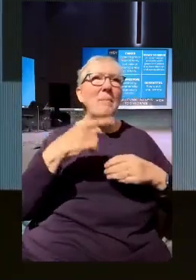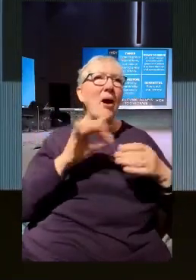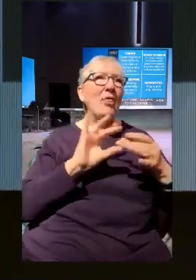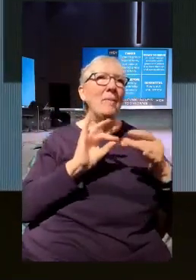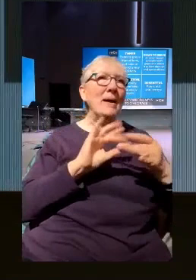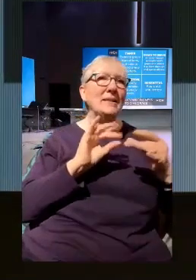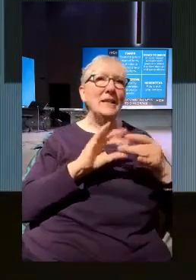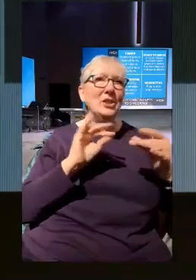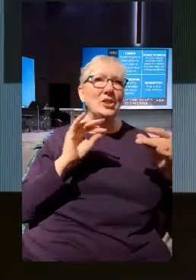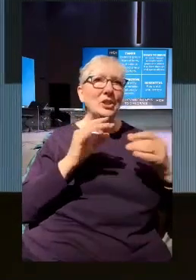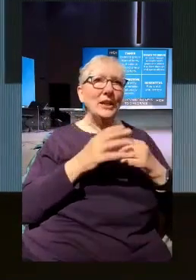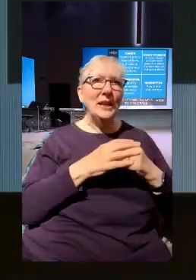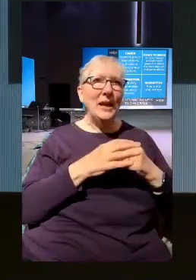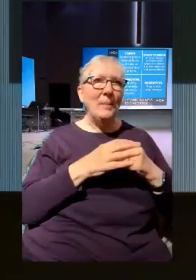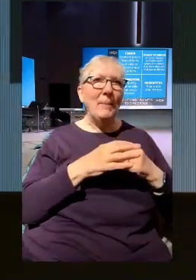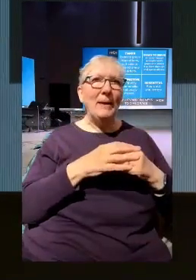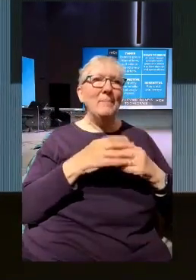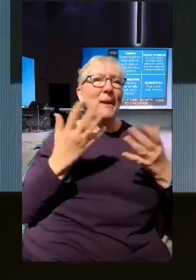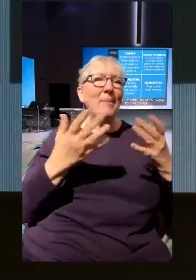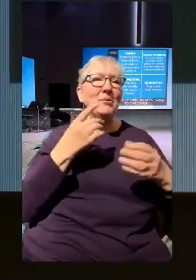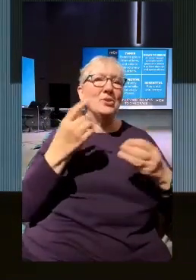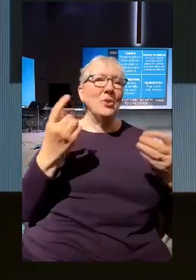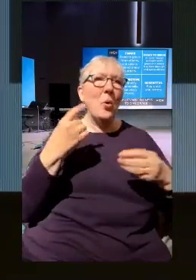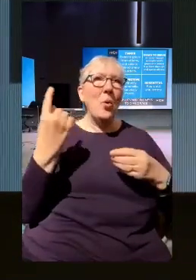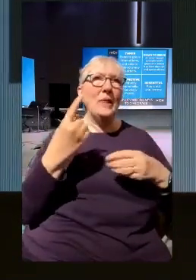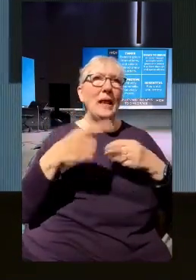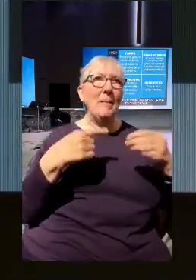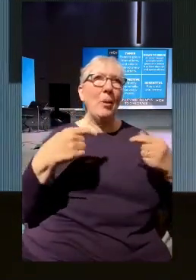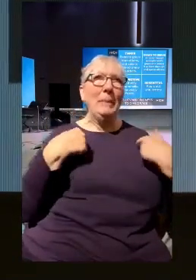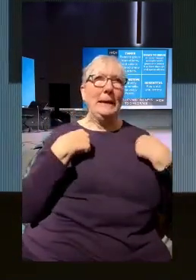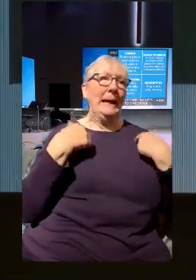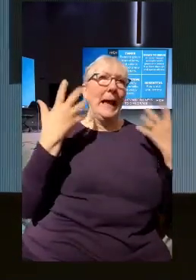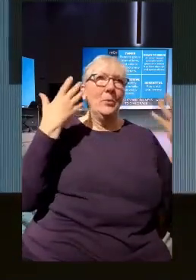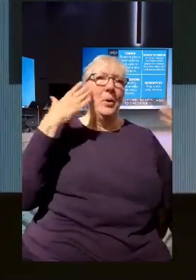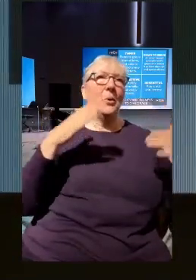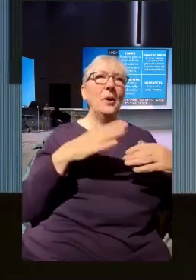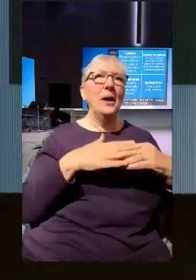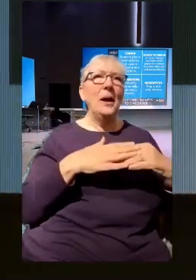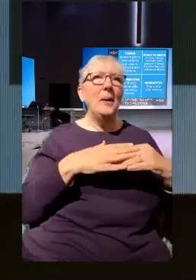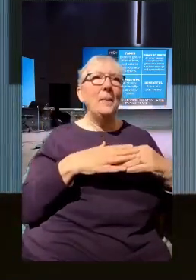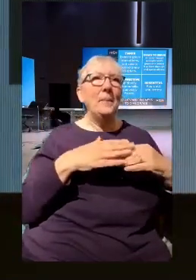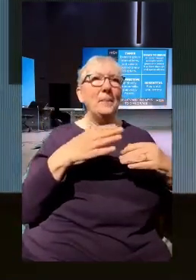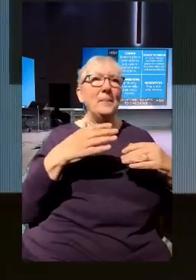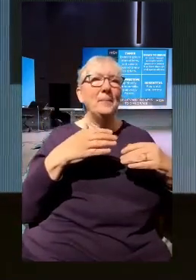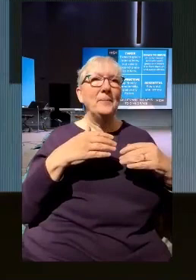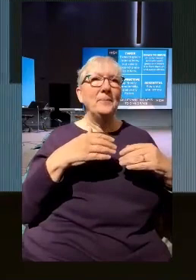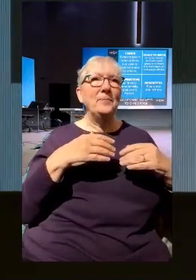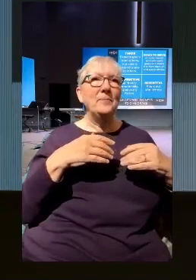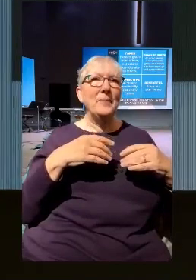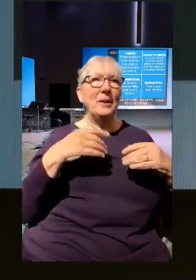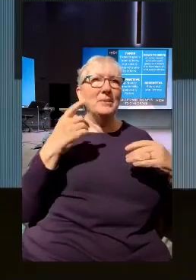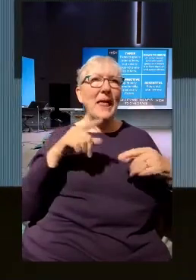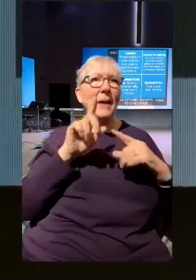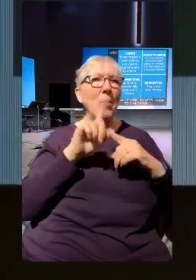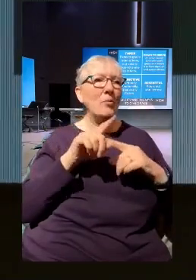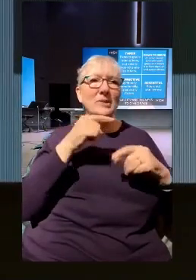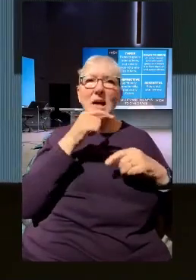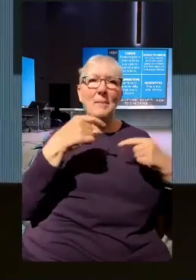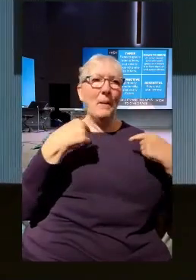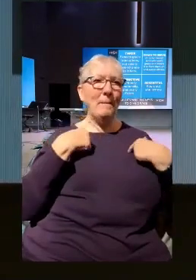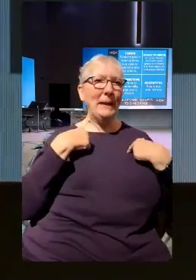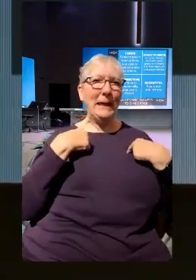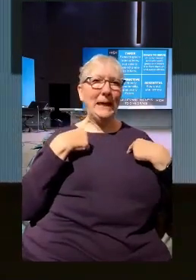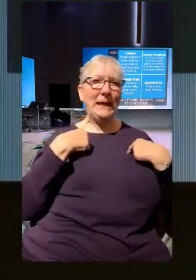me. Like, in a moment that is just not of my choosing, am I going to notice somebody